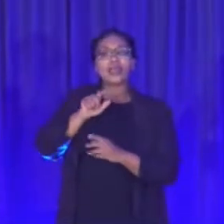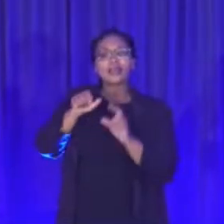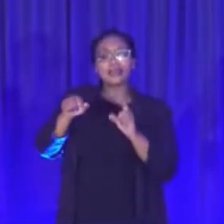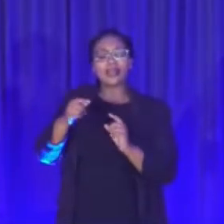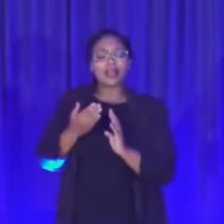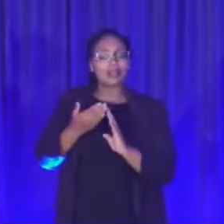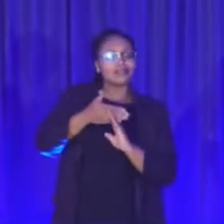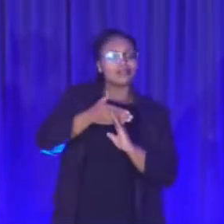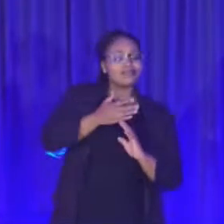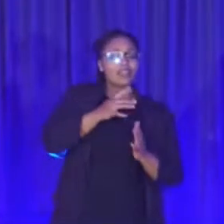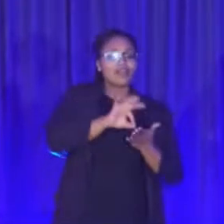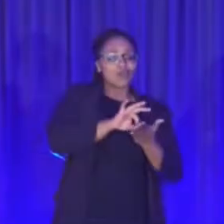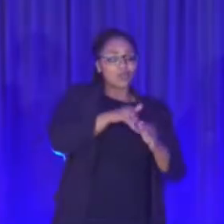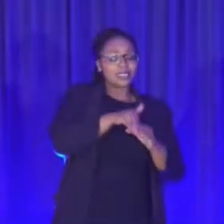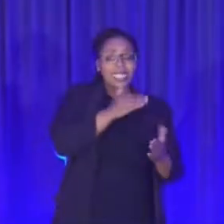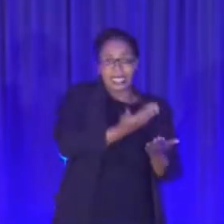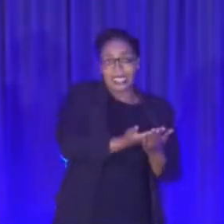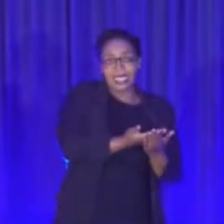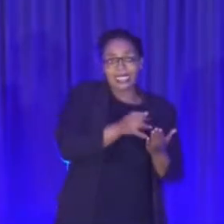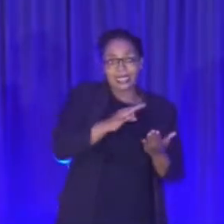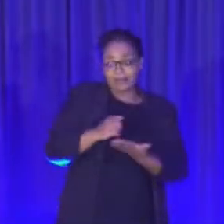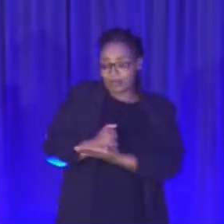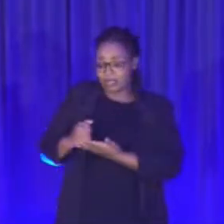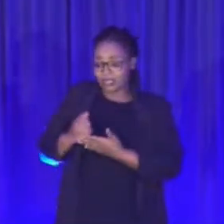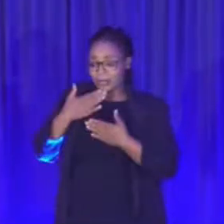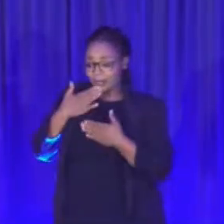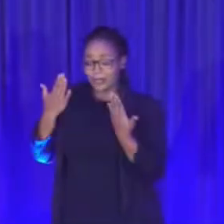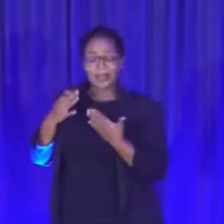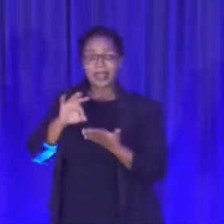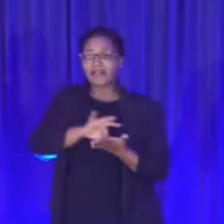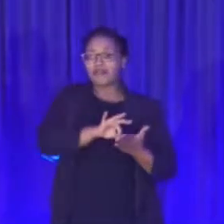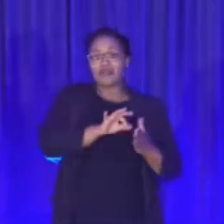registration weekends are settlement agnostic.